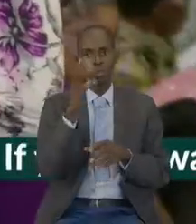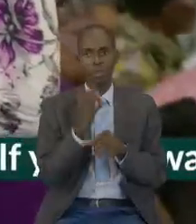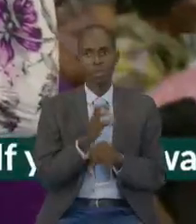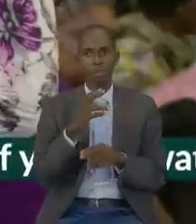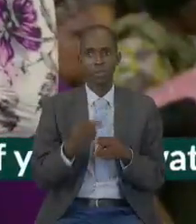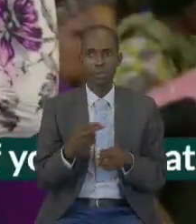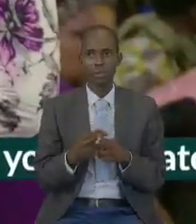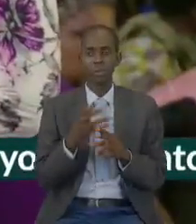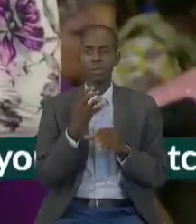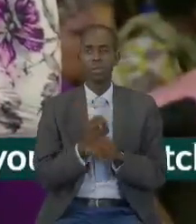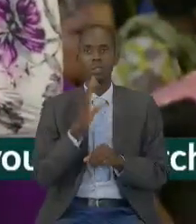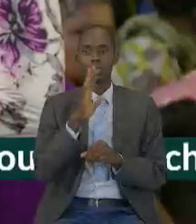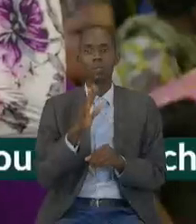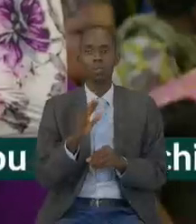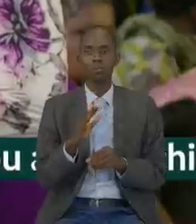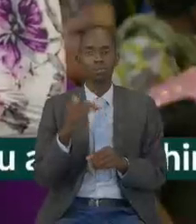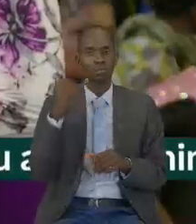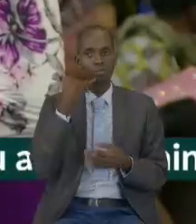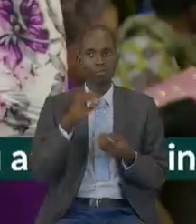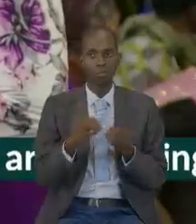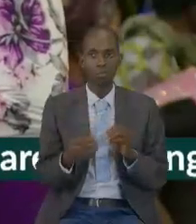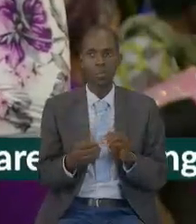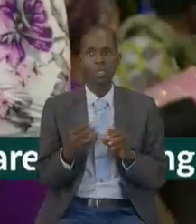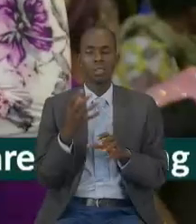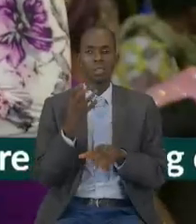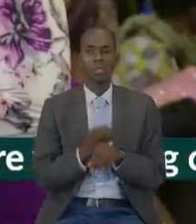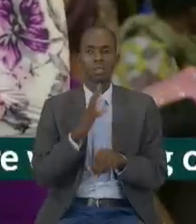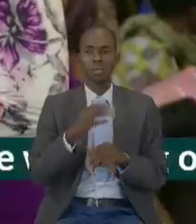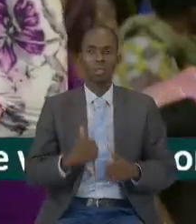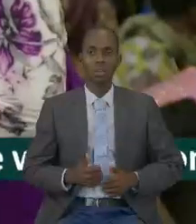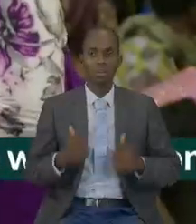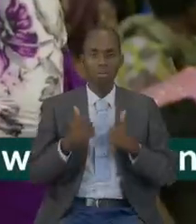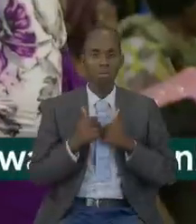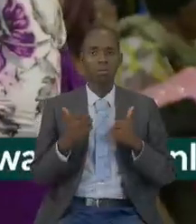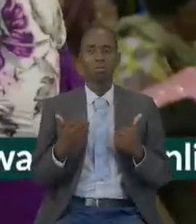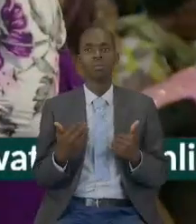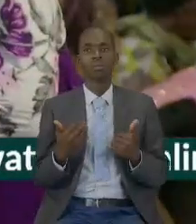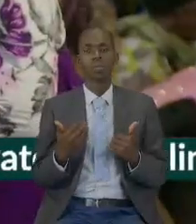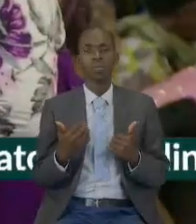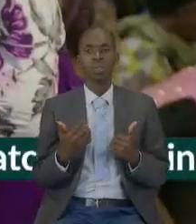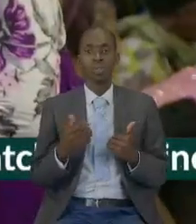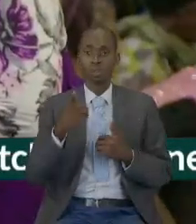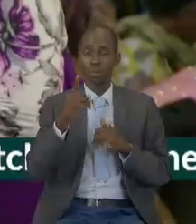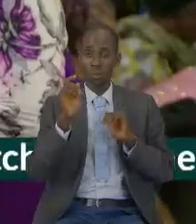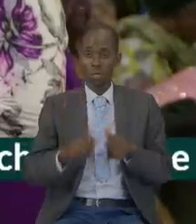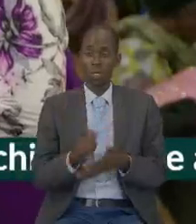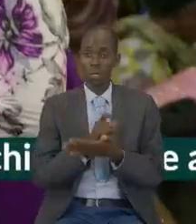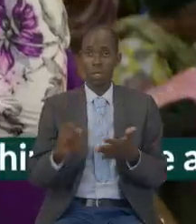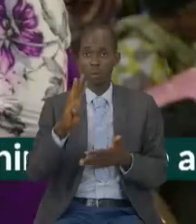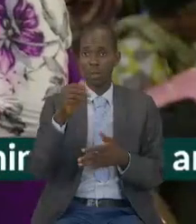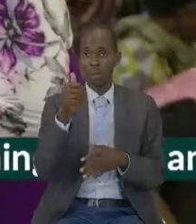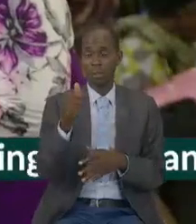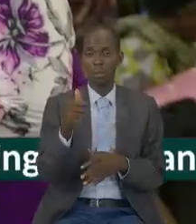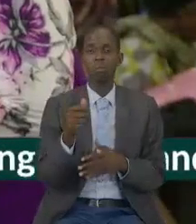their phone contacts, and that's it. Quickly, please. Don't hurry them much. But yet you are